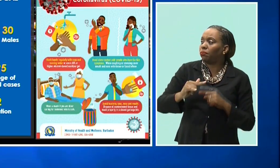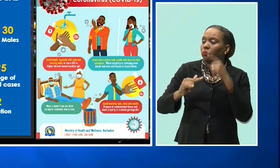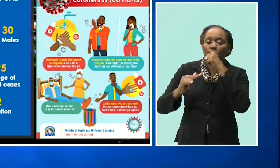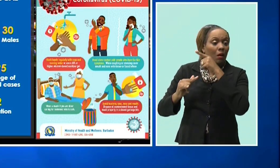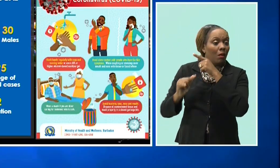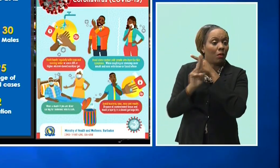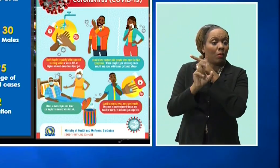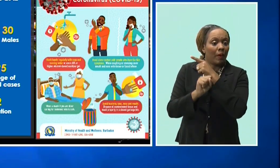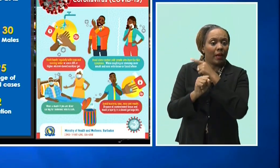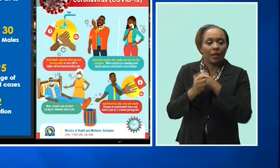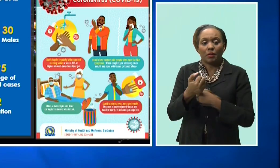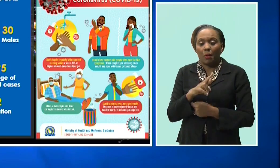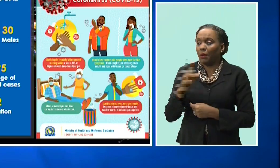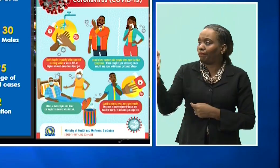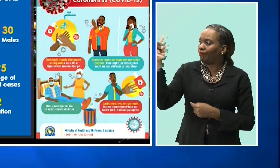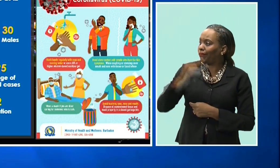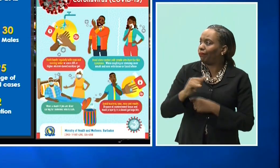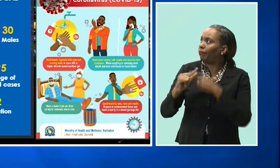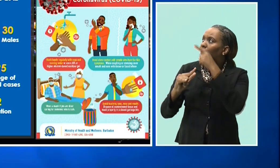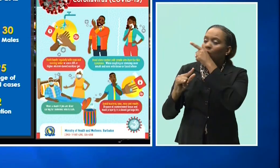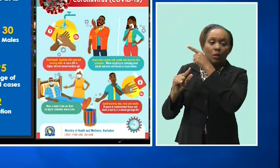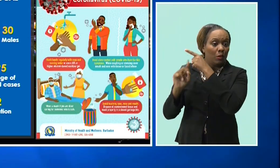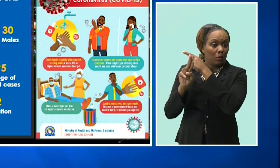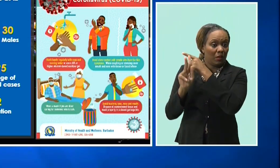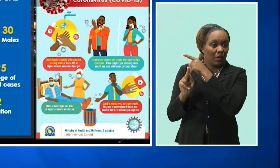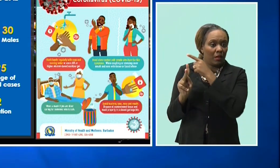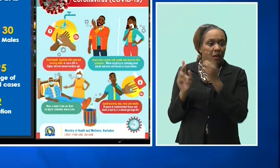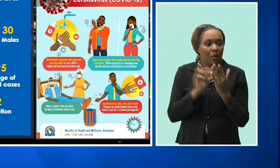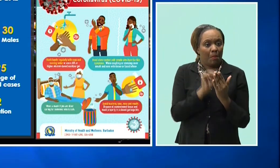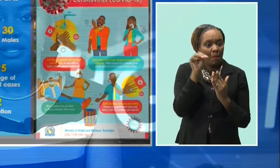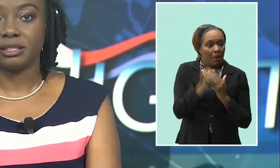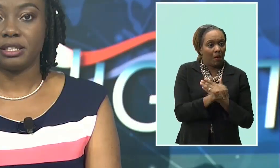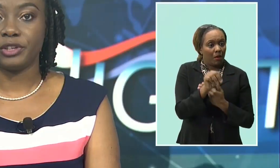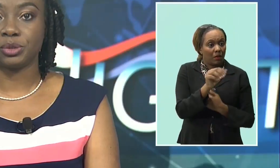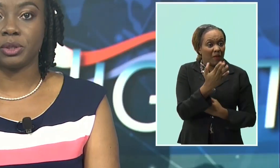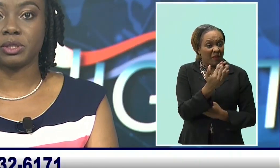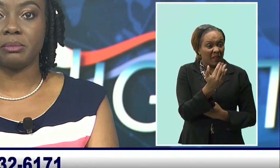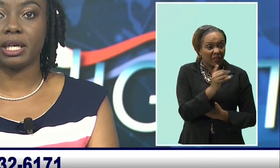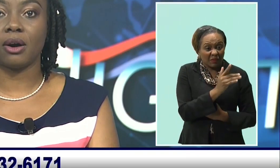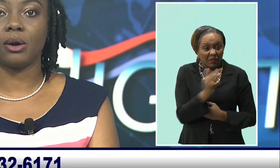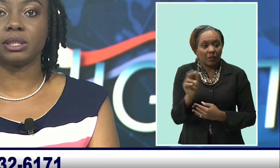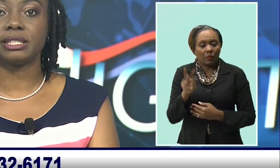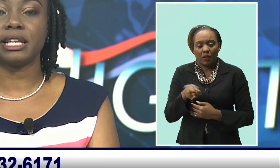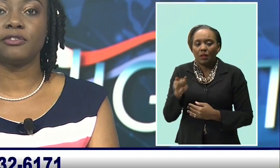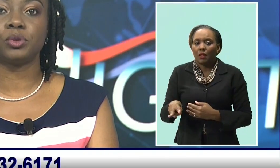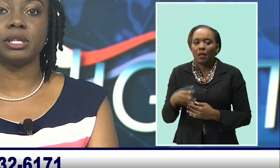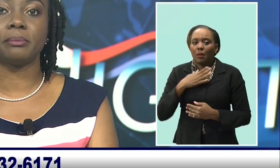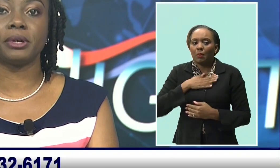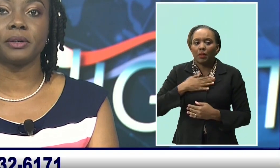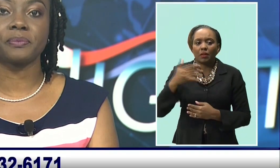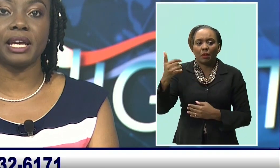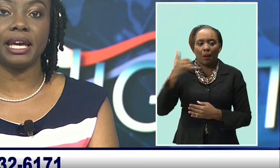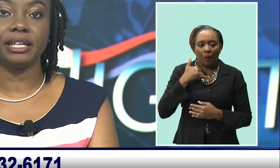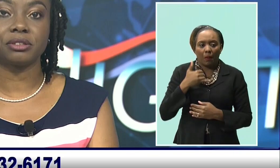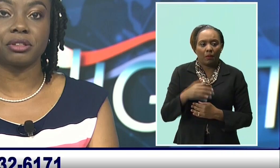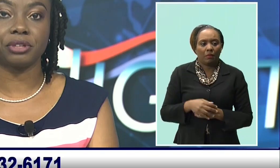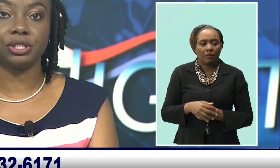and UK between March 15th and 22nd to contact them. These individuals may call telephone